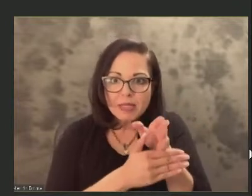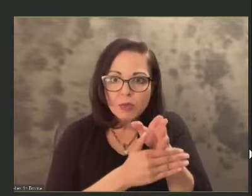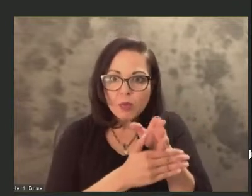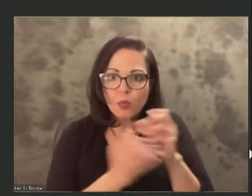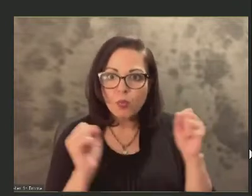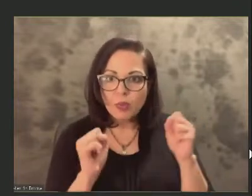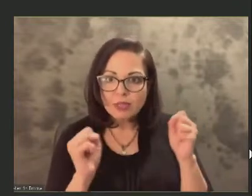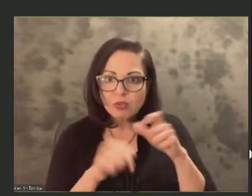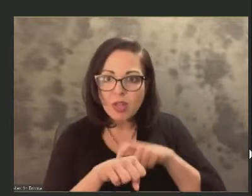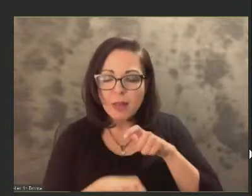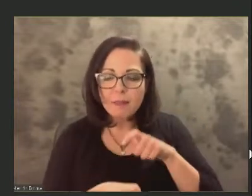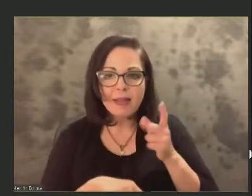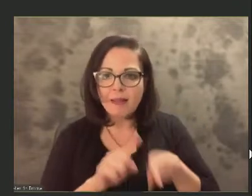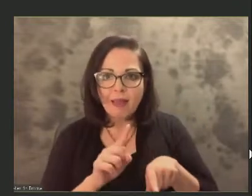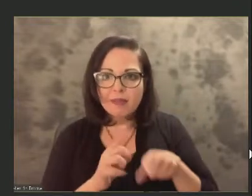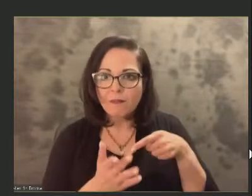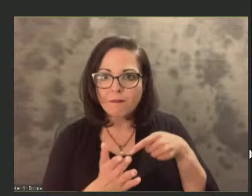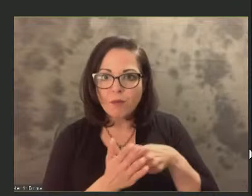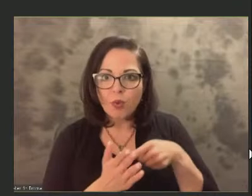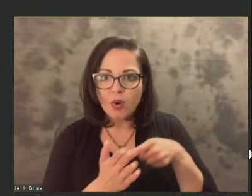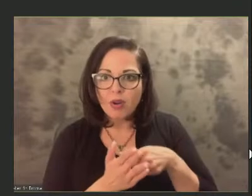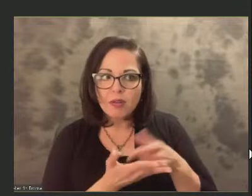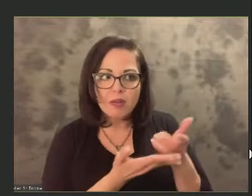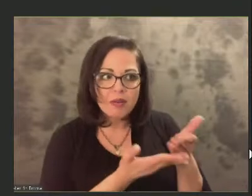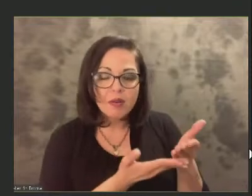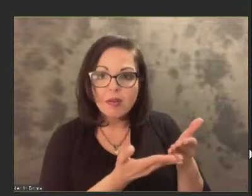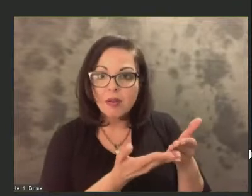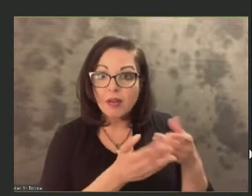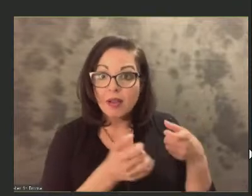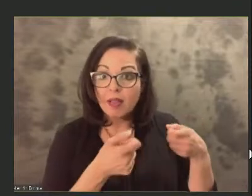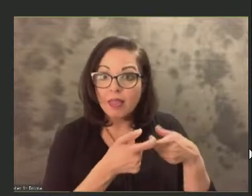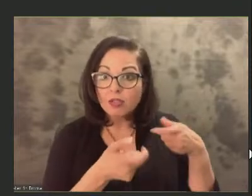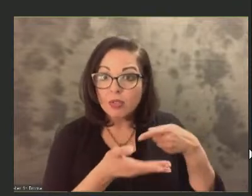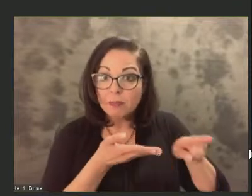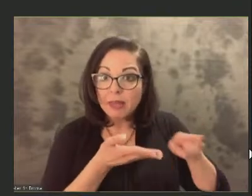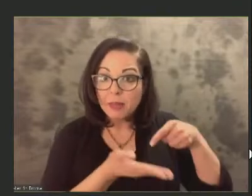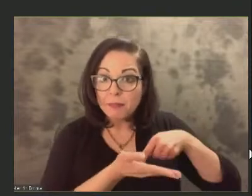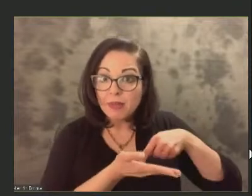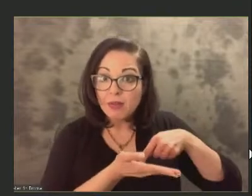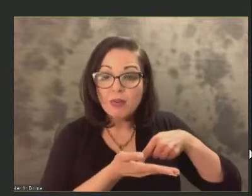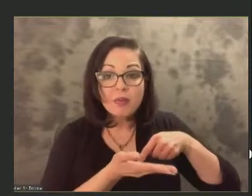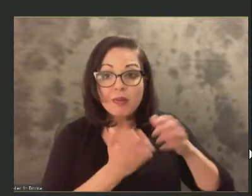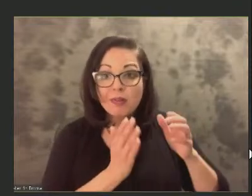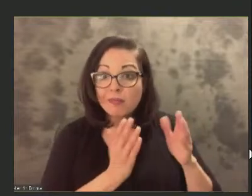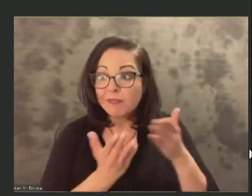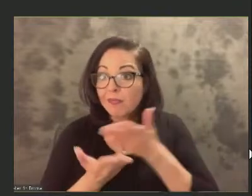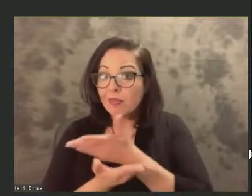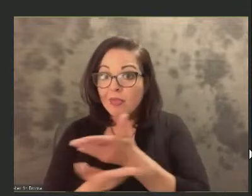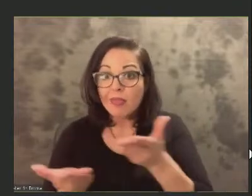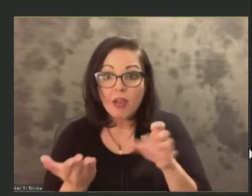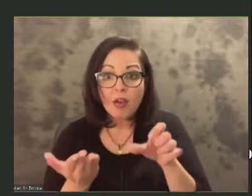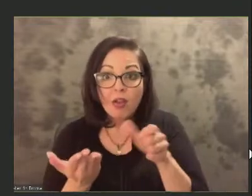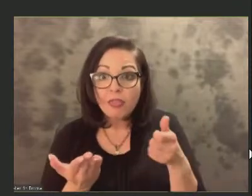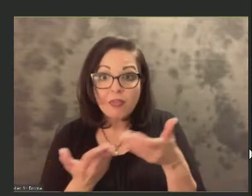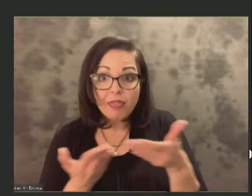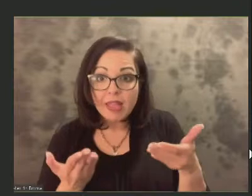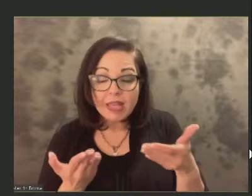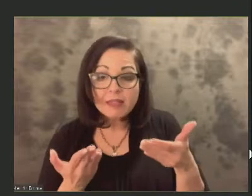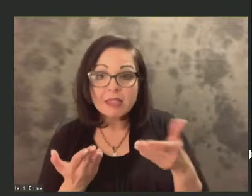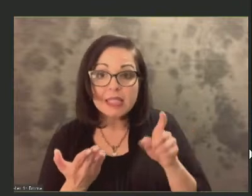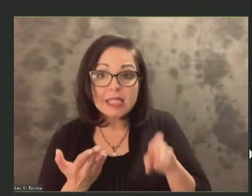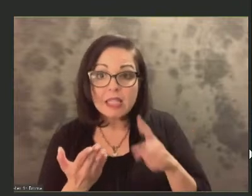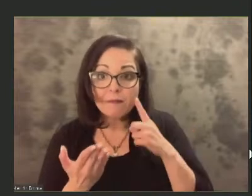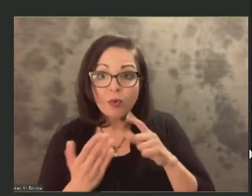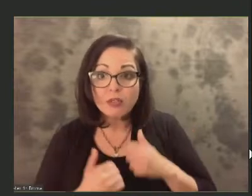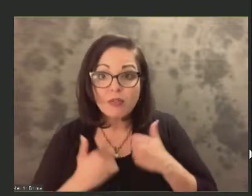and they're not able to afford to pay the electric bill, let alone their